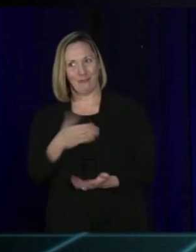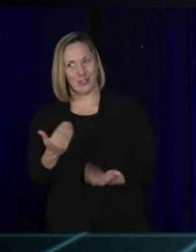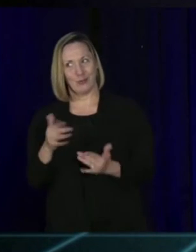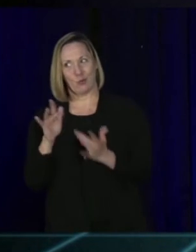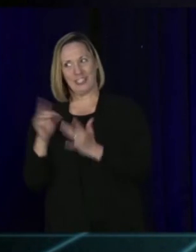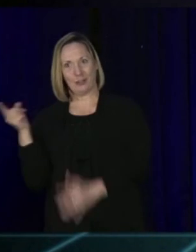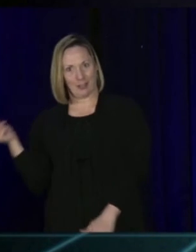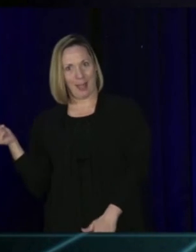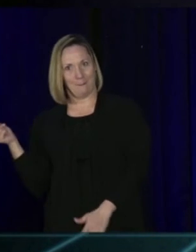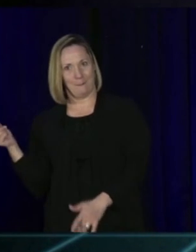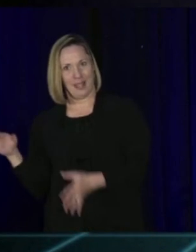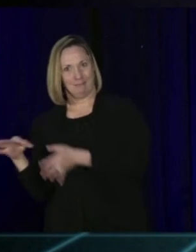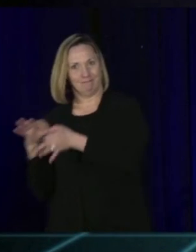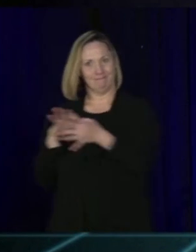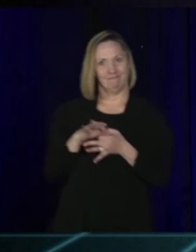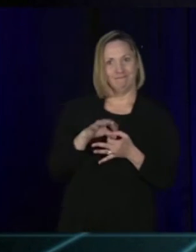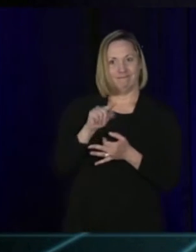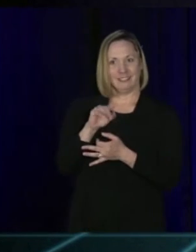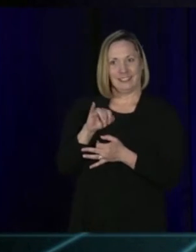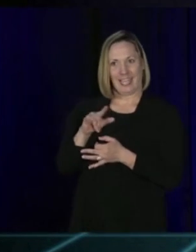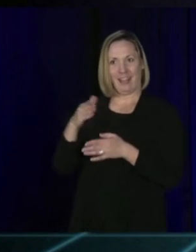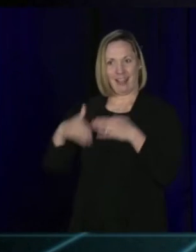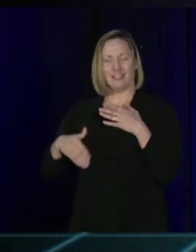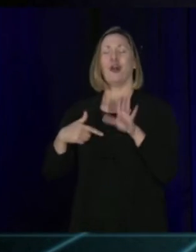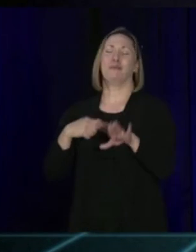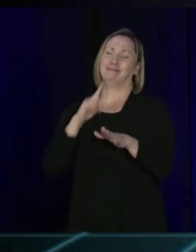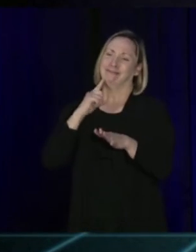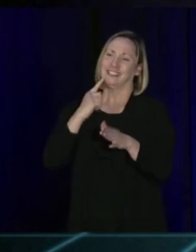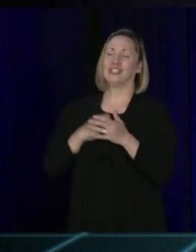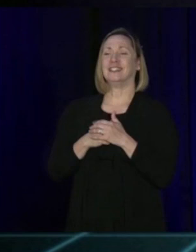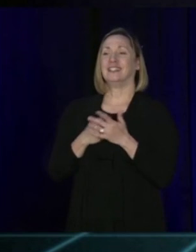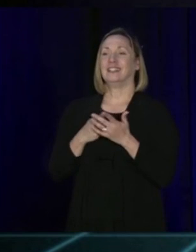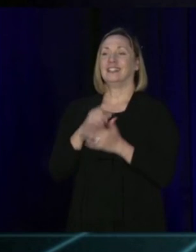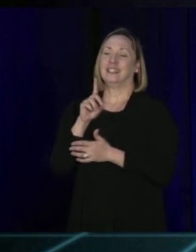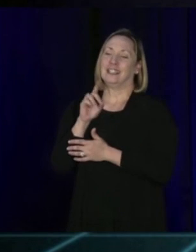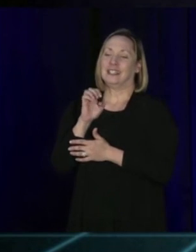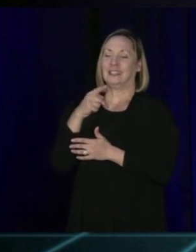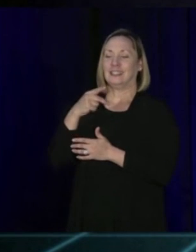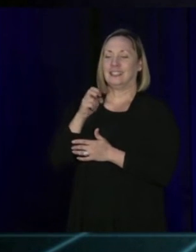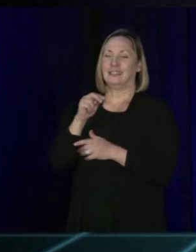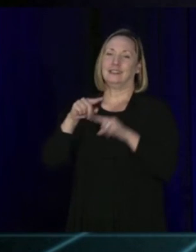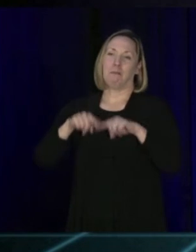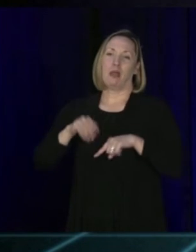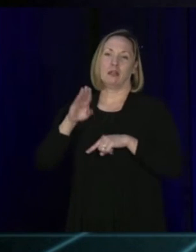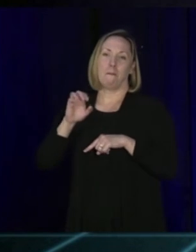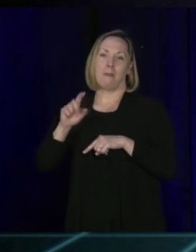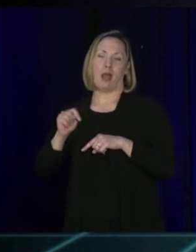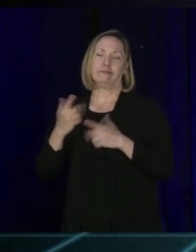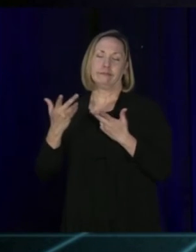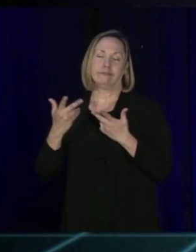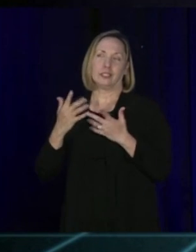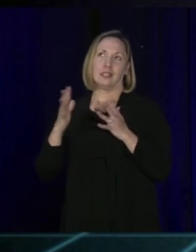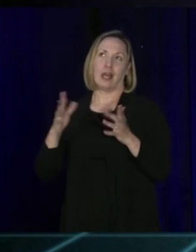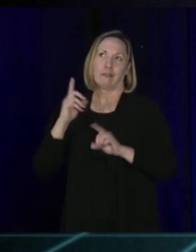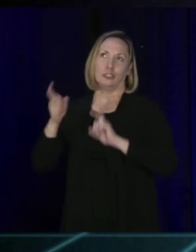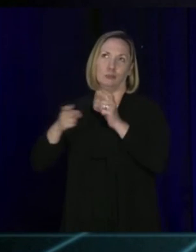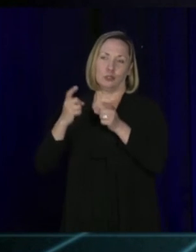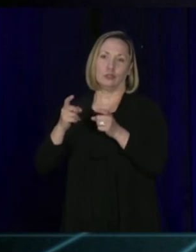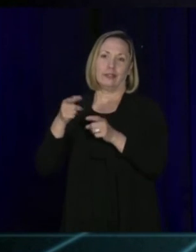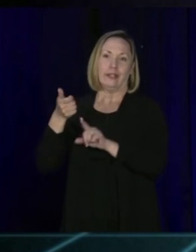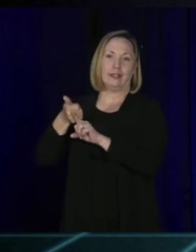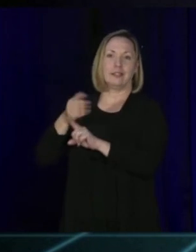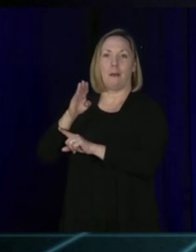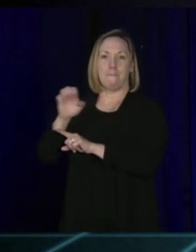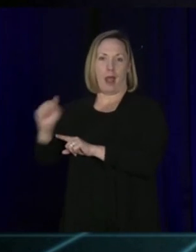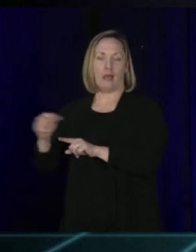connect them with Tailwind. Now, but in all seriousness, obviously Dependabot does a bunch of contribution. It's a bot. But what we've done is we take the data that